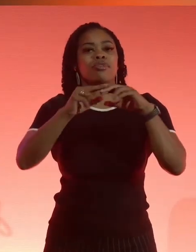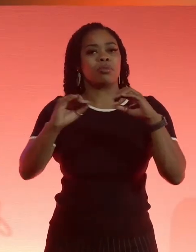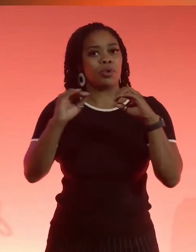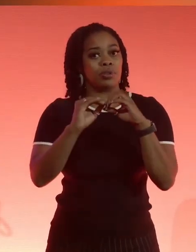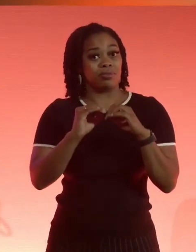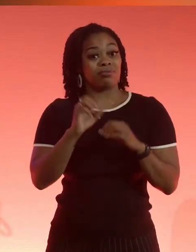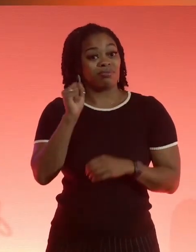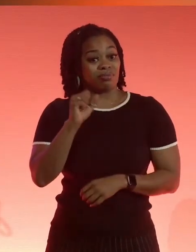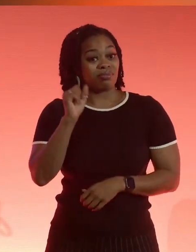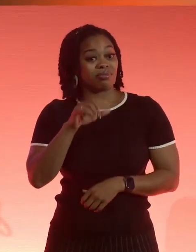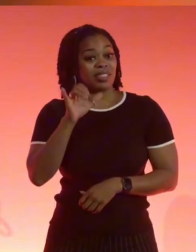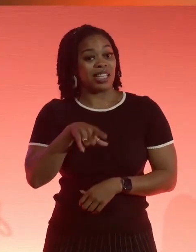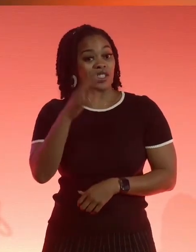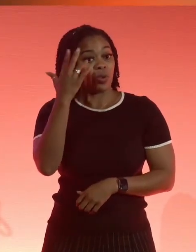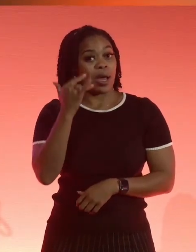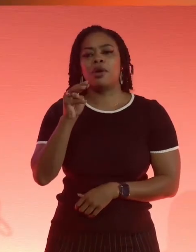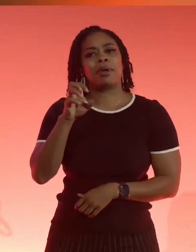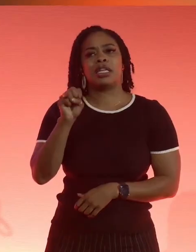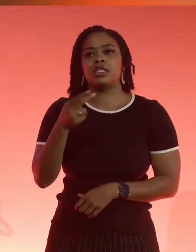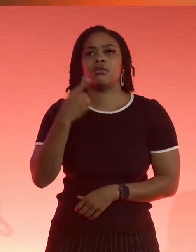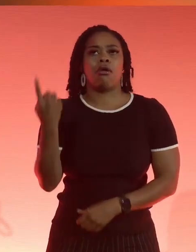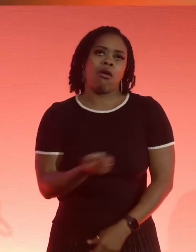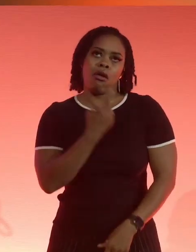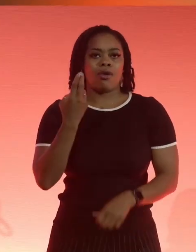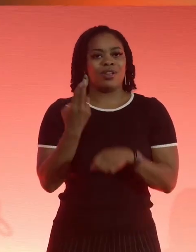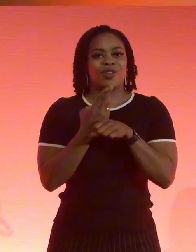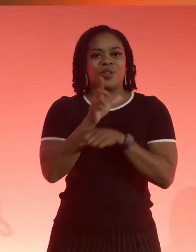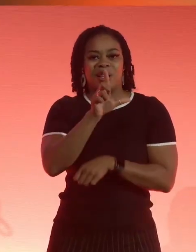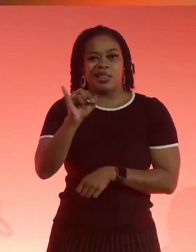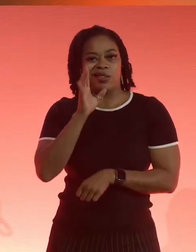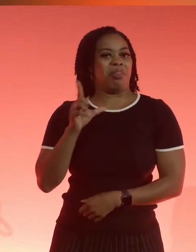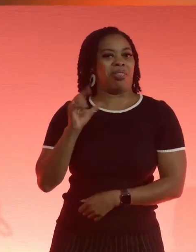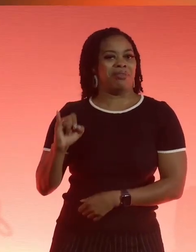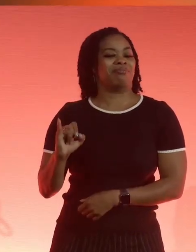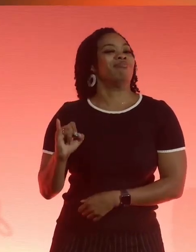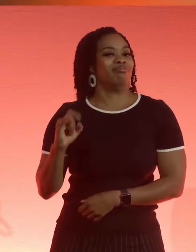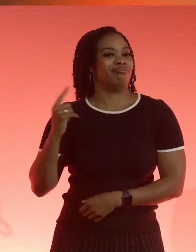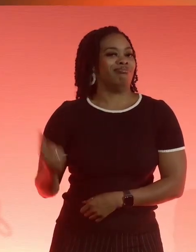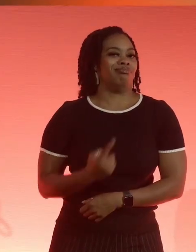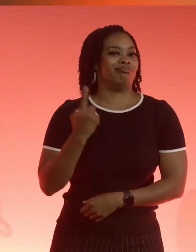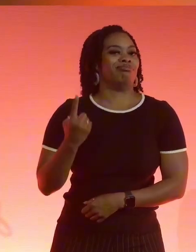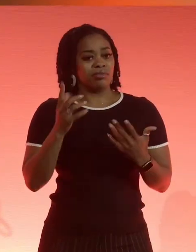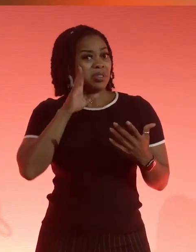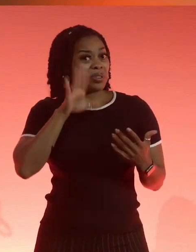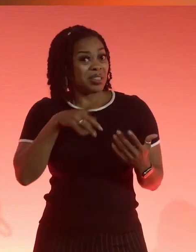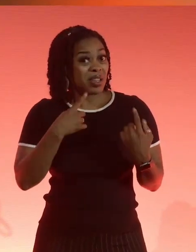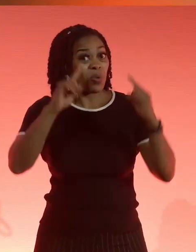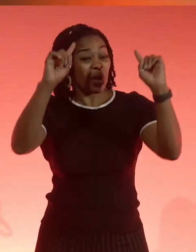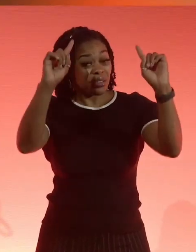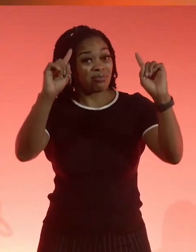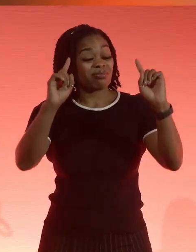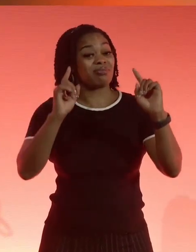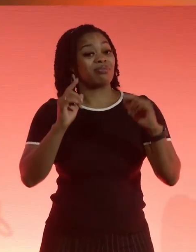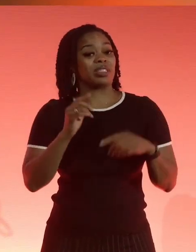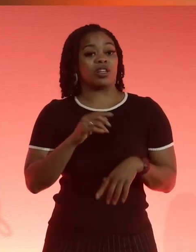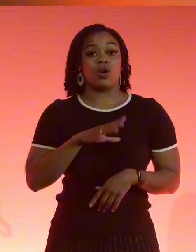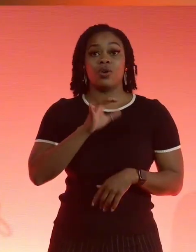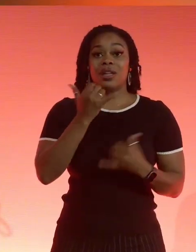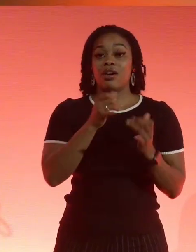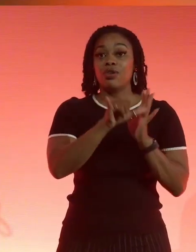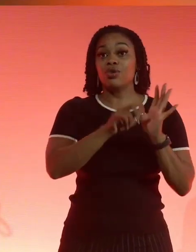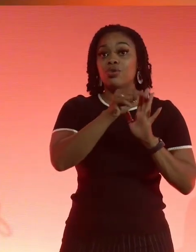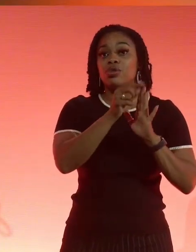Yep, that's why Dharmesh is always on LinkedIn. Yeah, you find him there. And you know what? It worked. Our leads from YouTube are